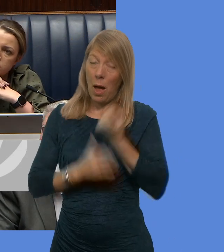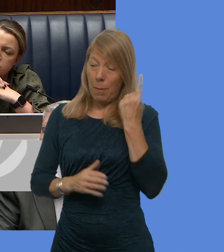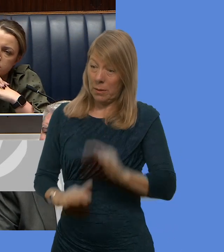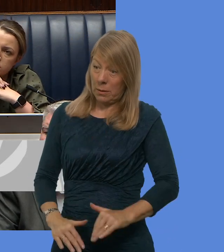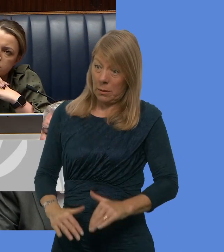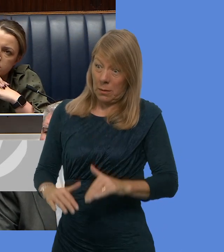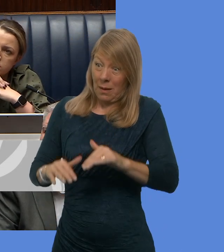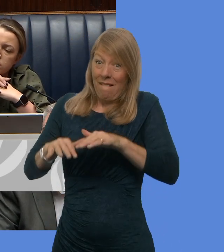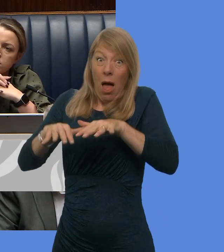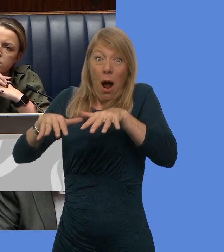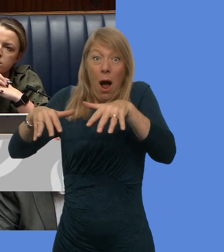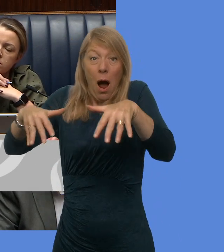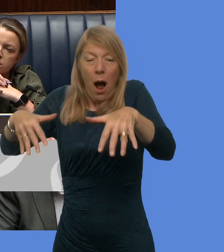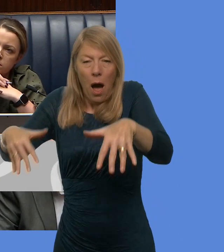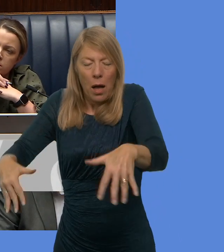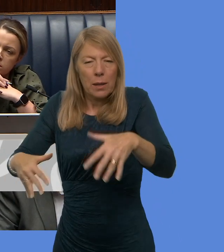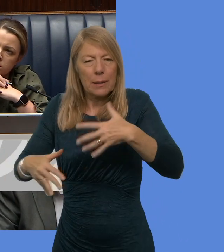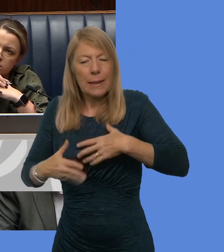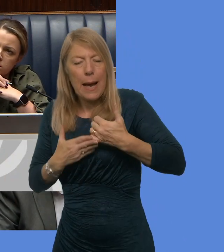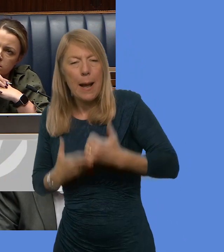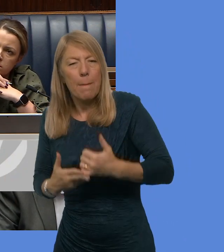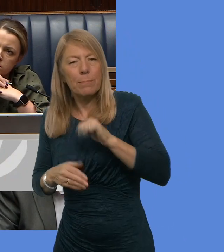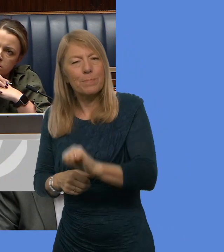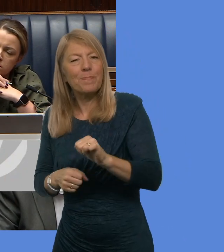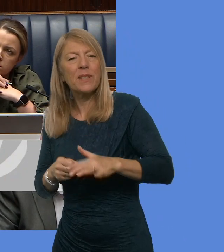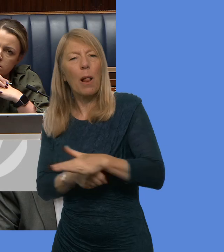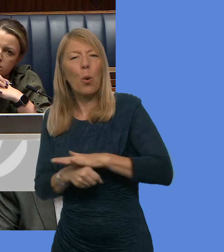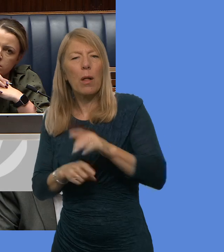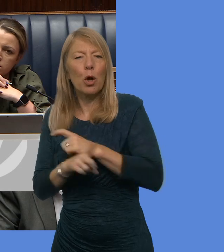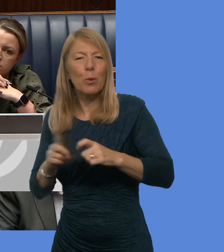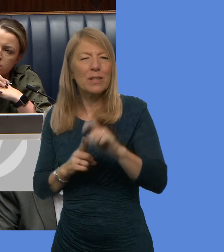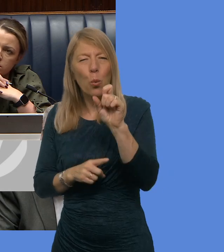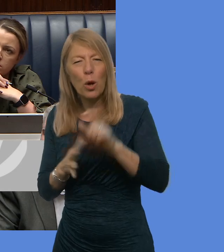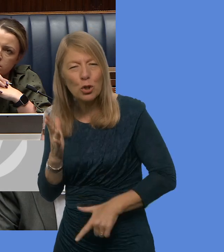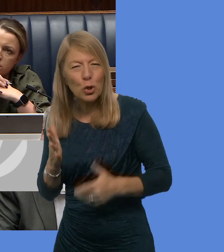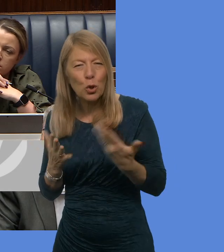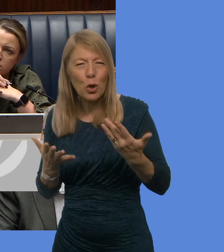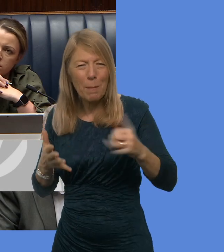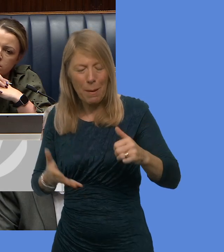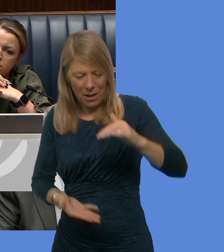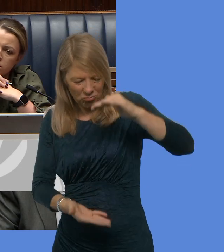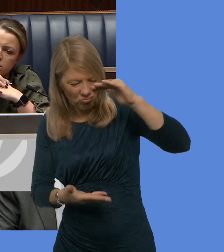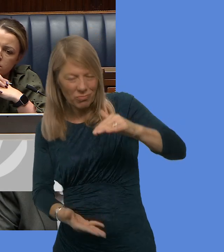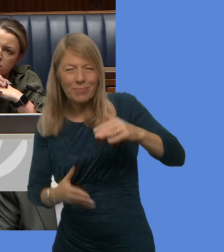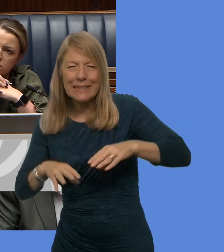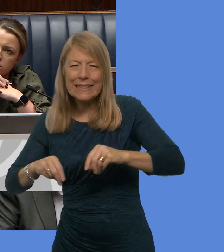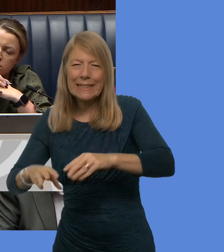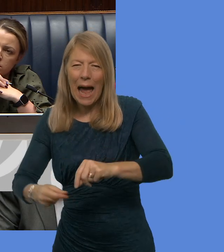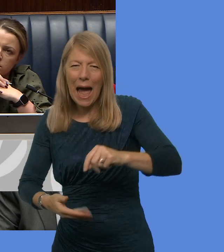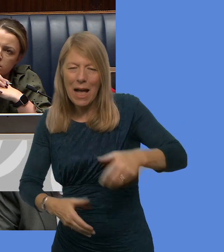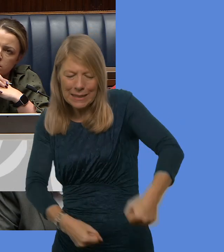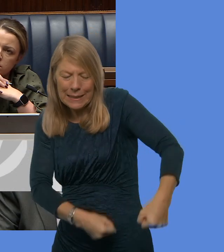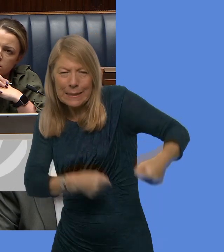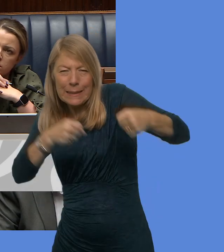can assist when flooding incidents happen, particularly in the distribution of sandbags, etc., and storing sandbags in certain localities so they're